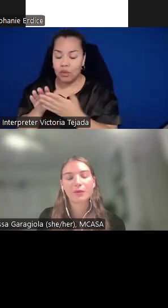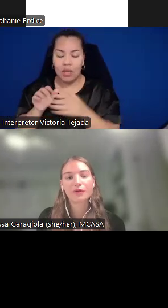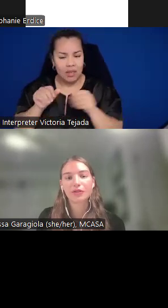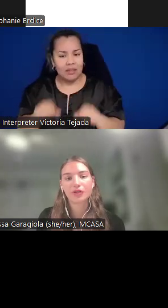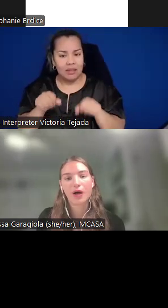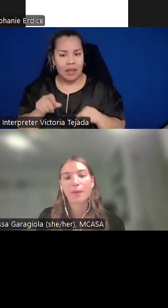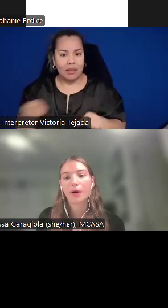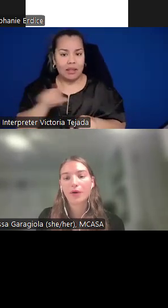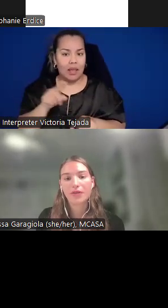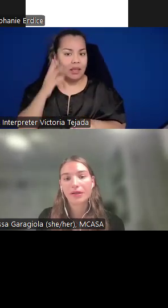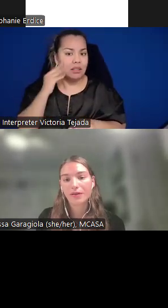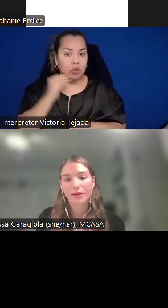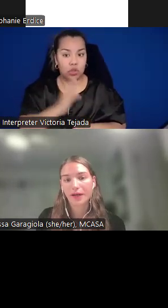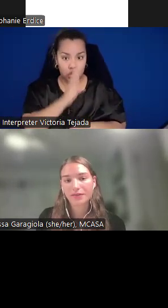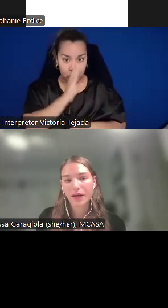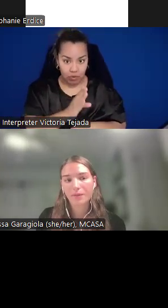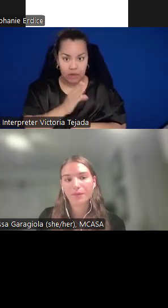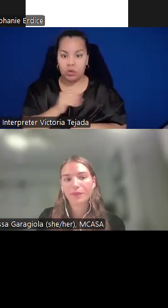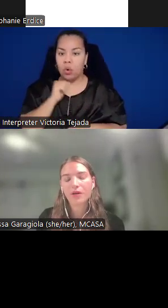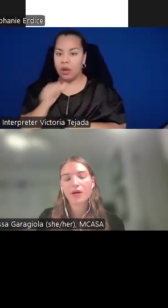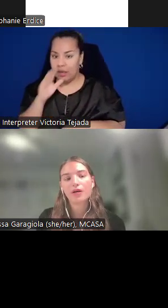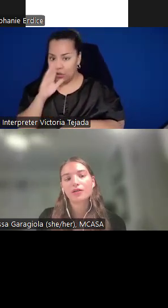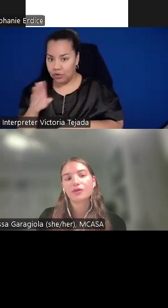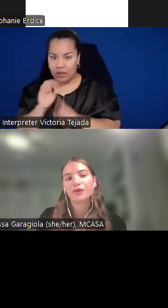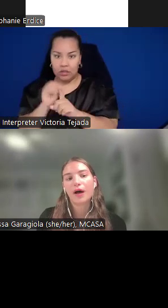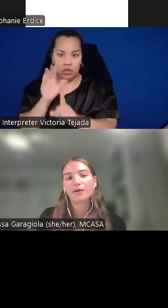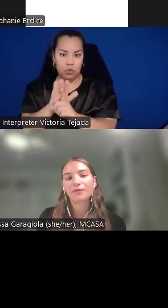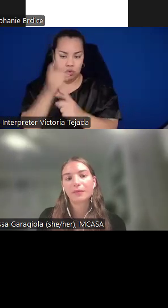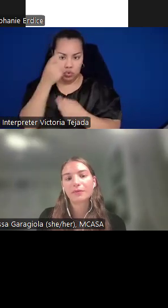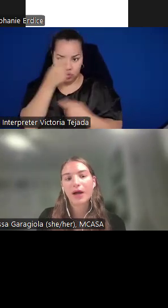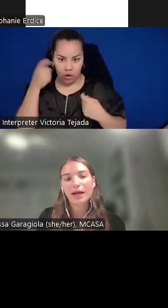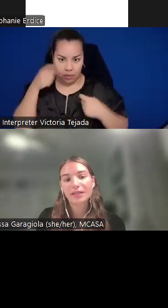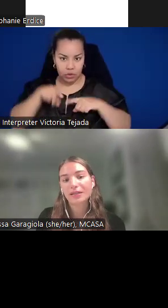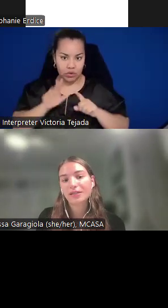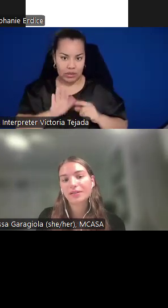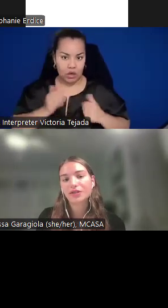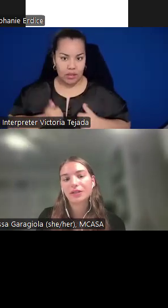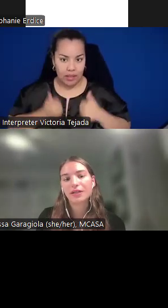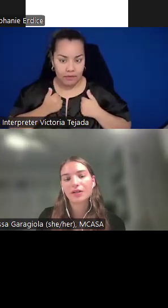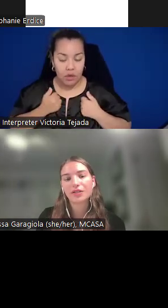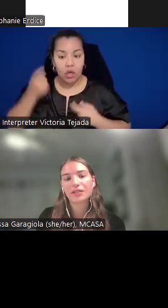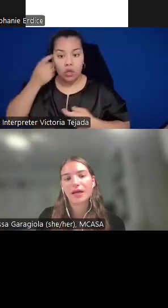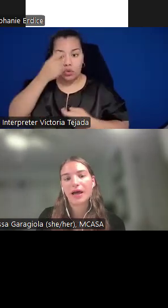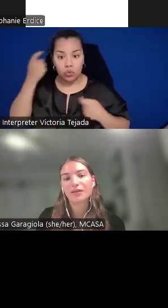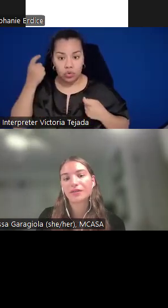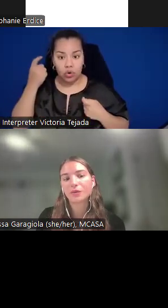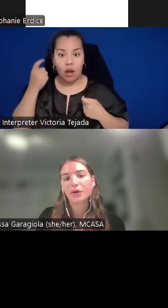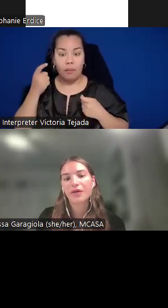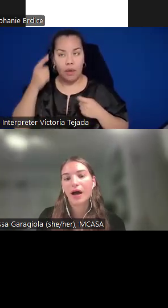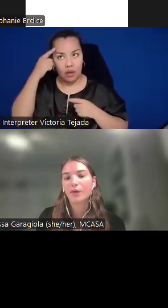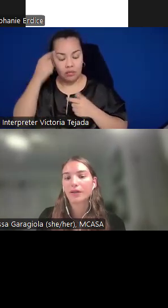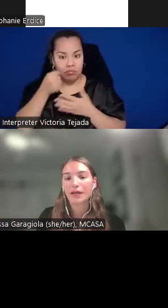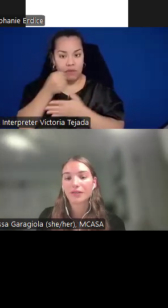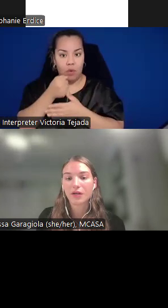indirect exposure to trauma within their lifetime. So trauma-informed practice should not just end